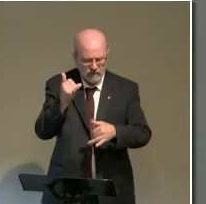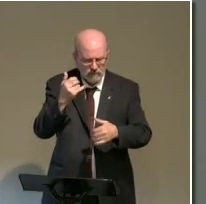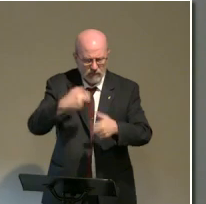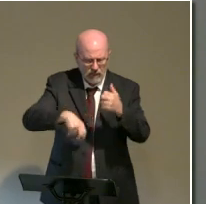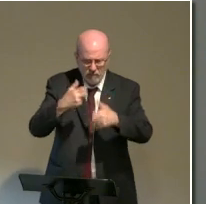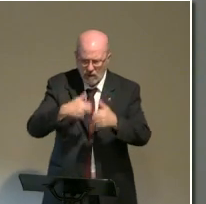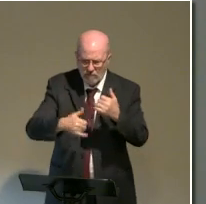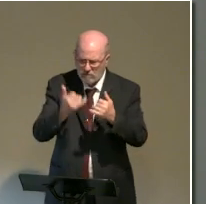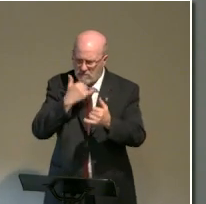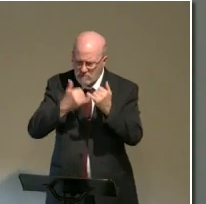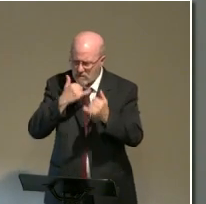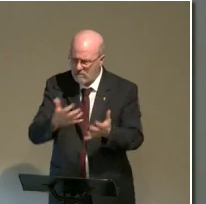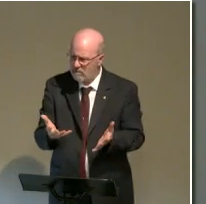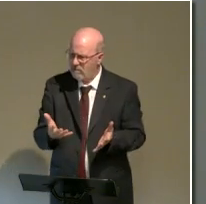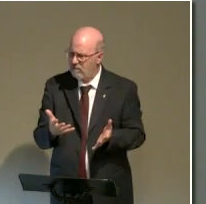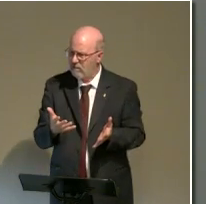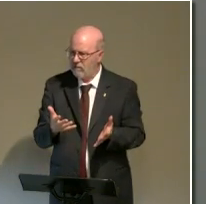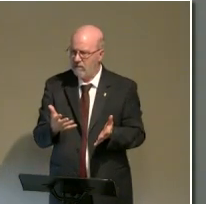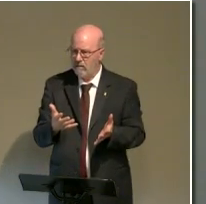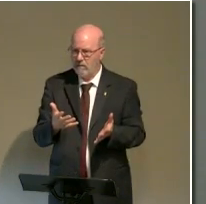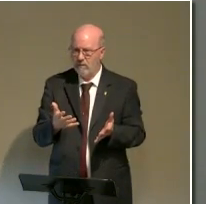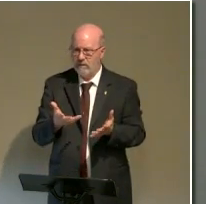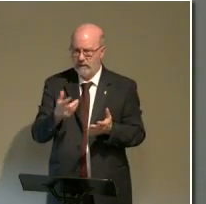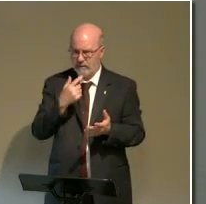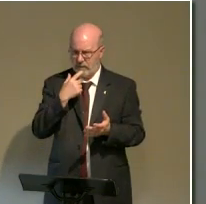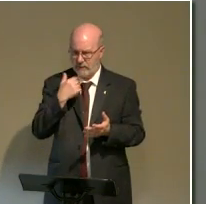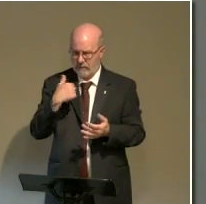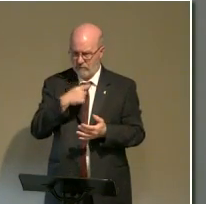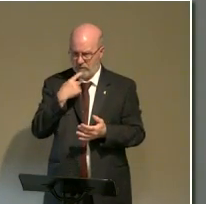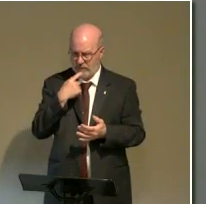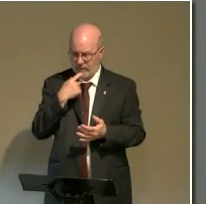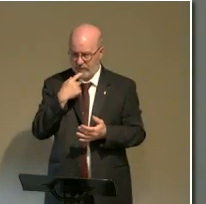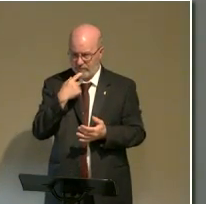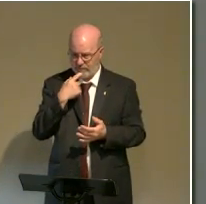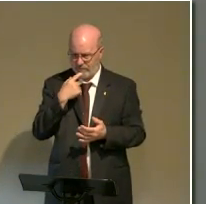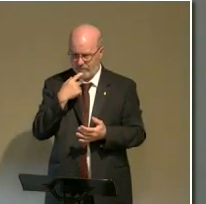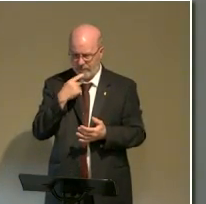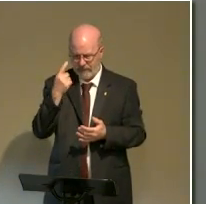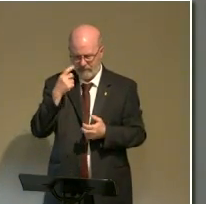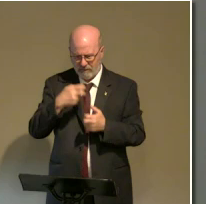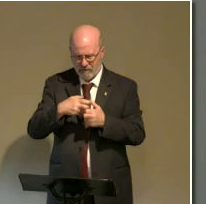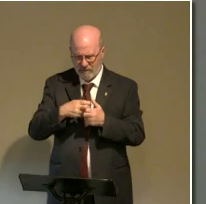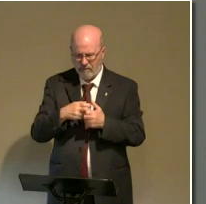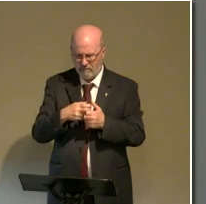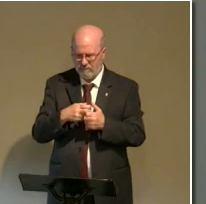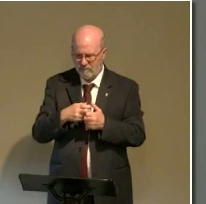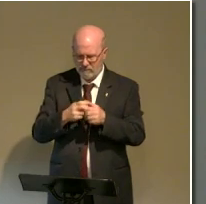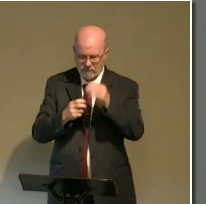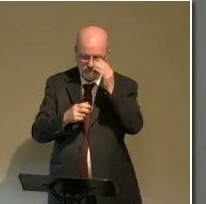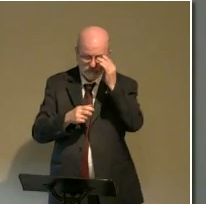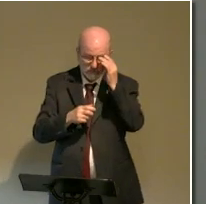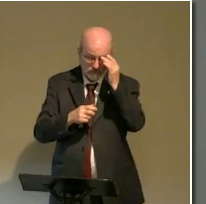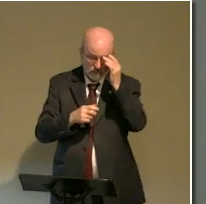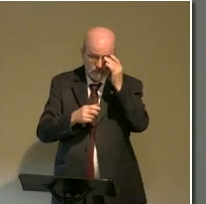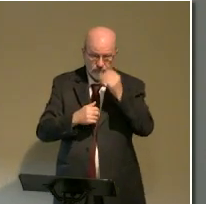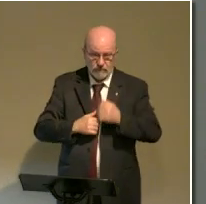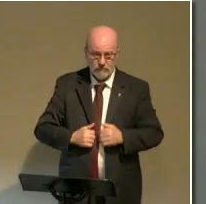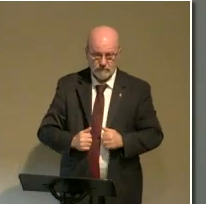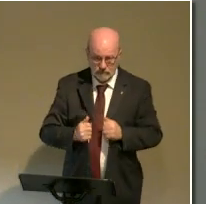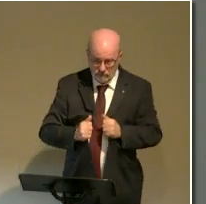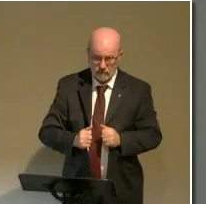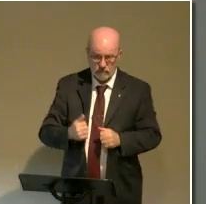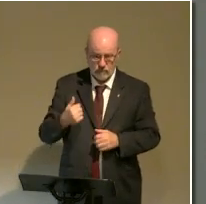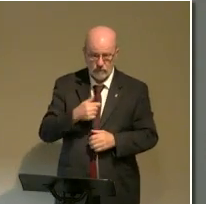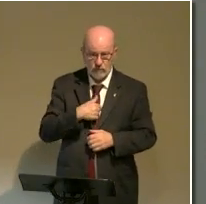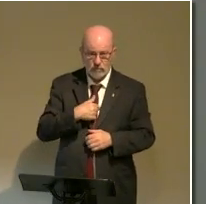him. I mean, can we say the same? I'd be very hard. That'd be very hard. You know, we're getting